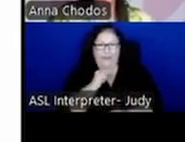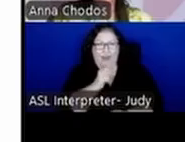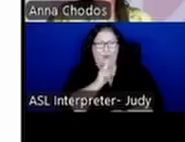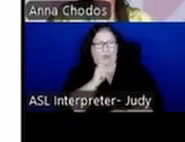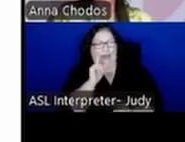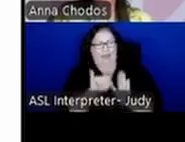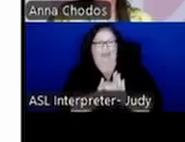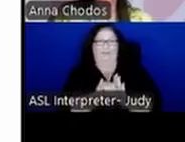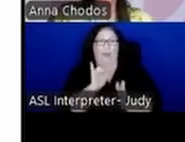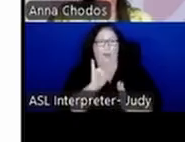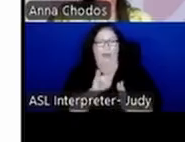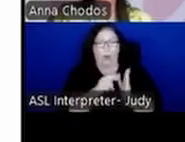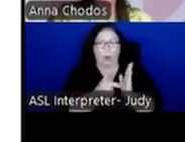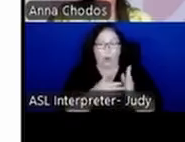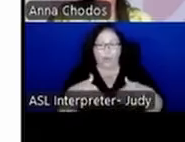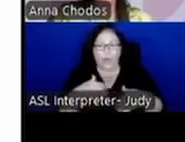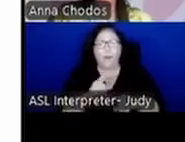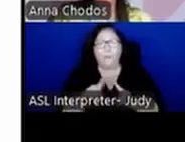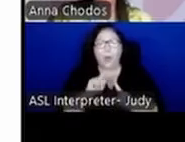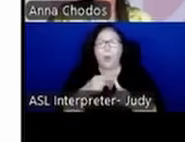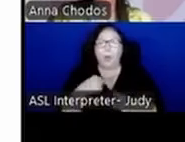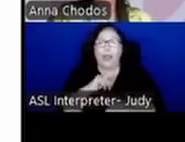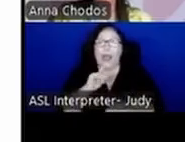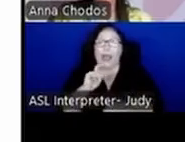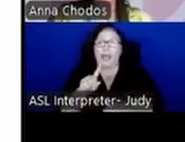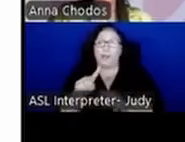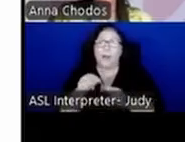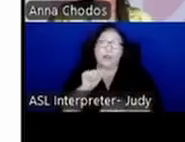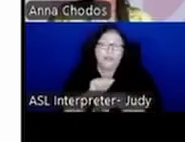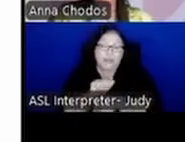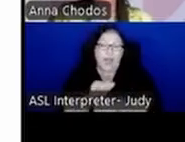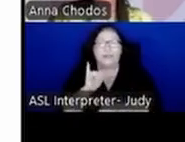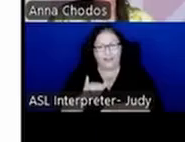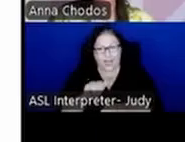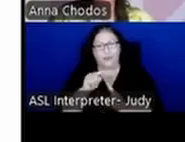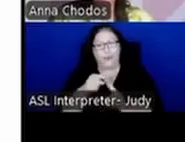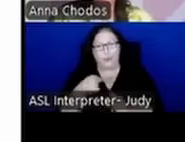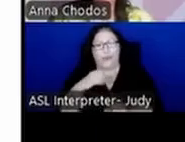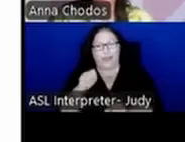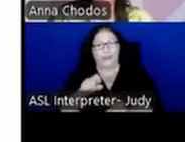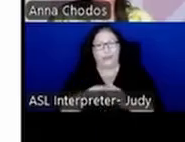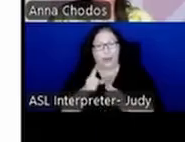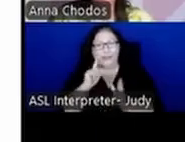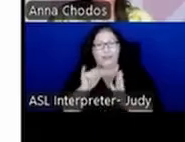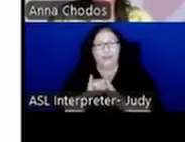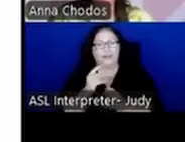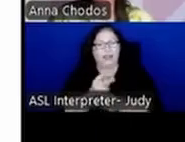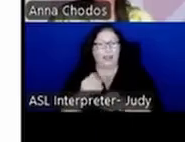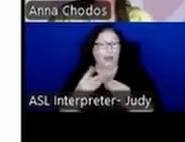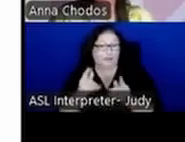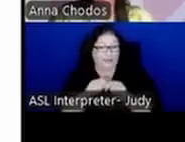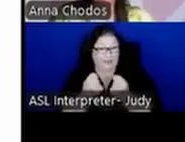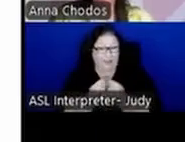But when we ask about the task, that's when we can really start to identify the caregiving team. The second piece that we teach in the